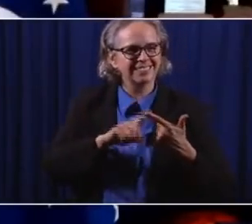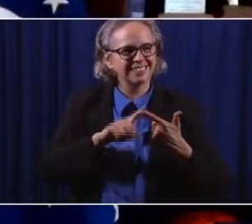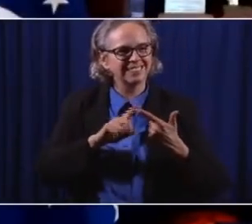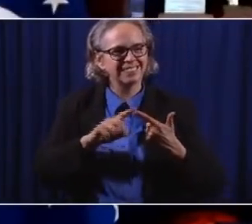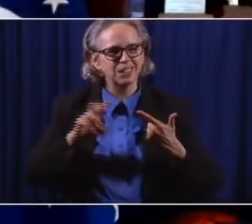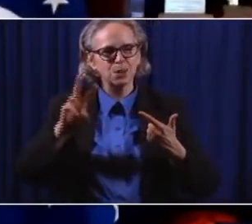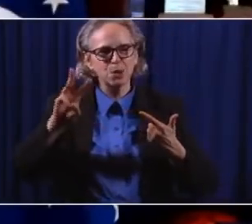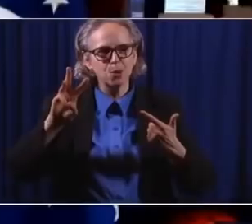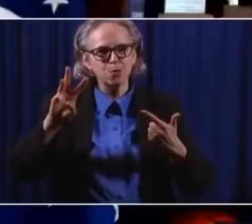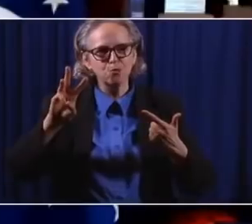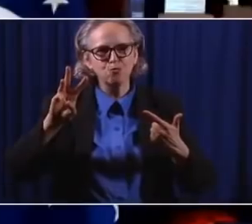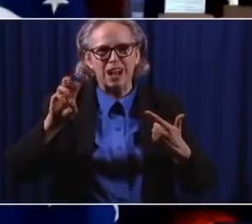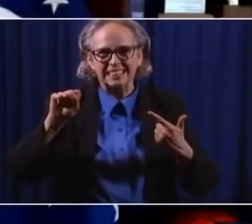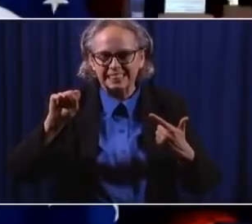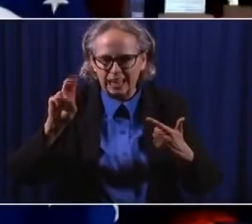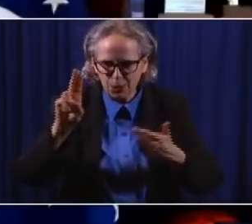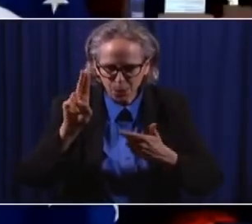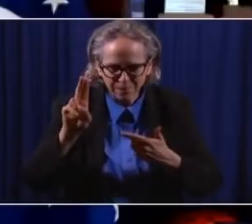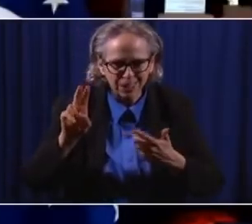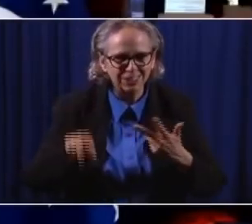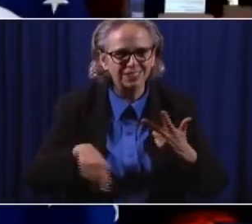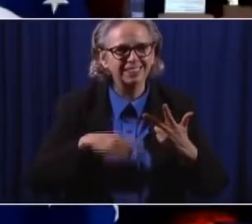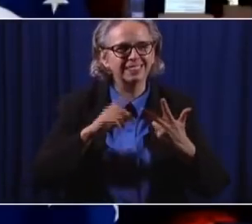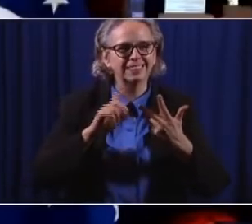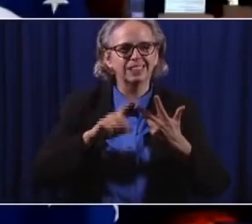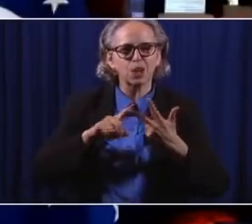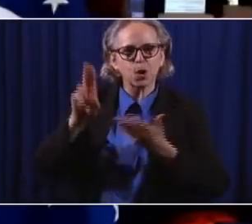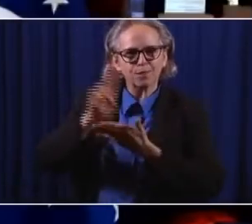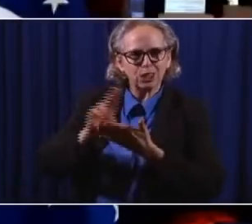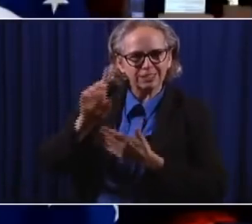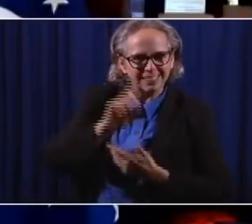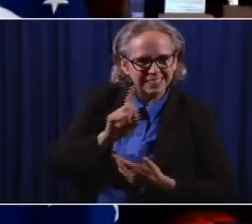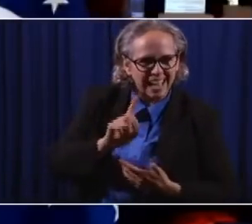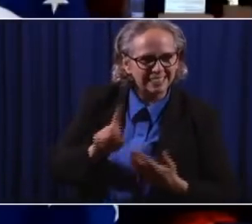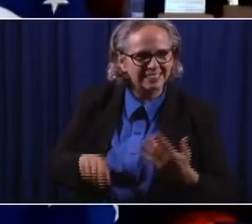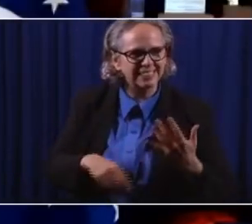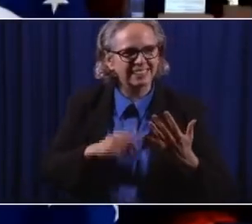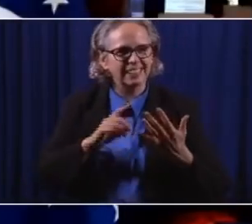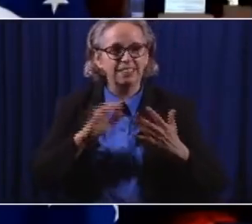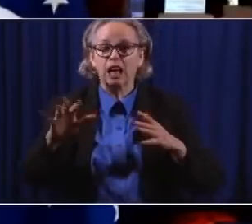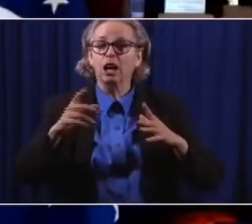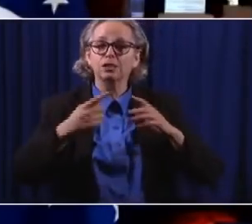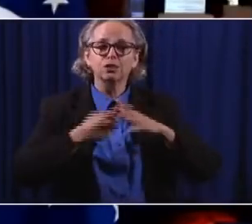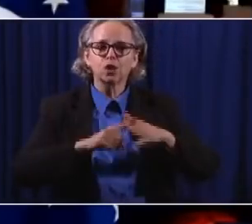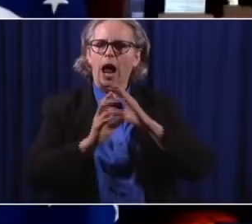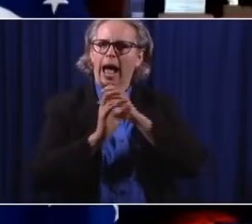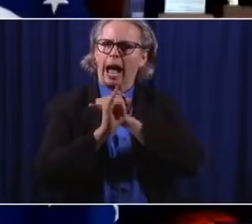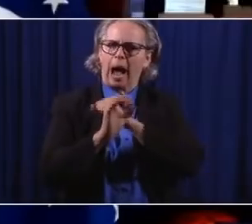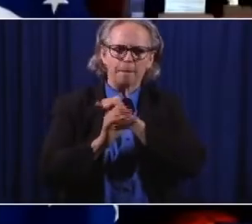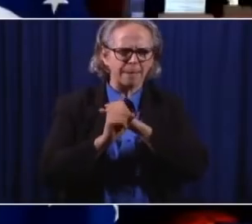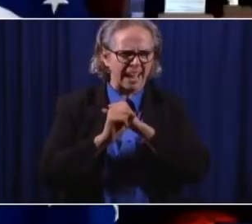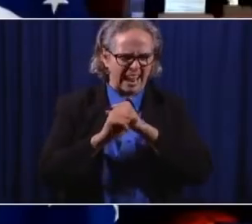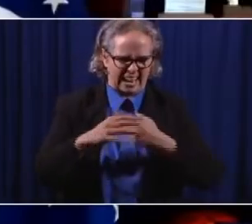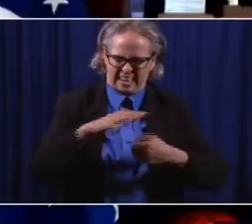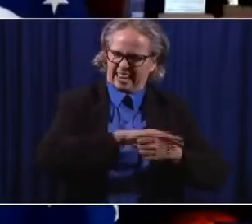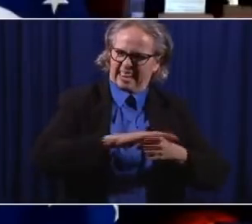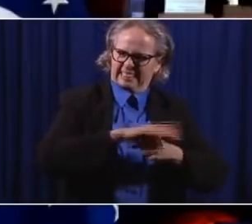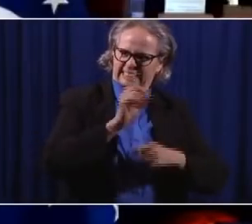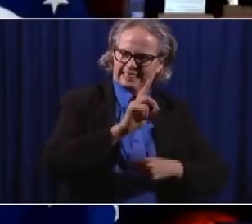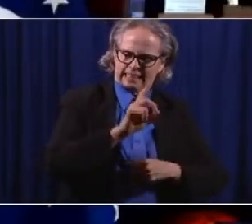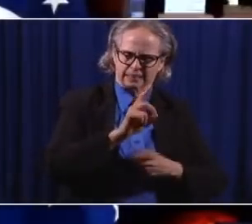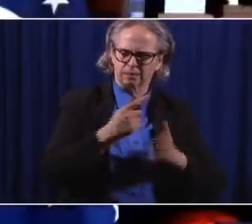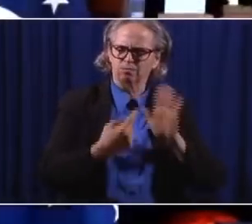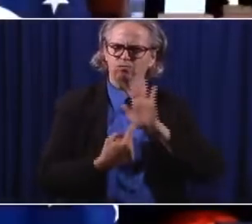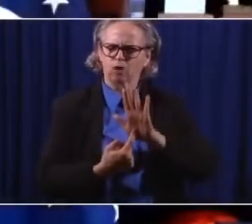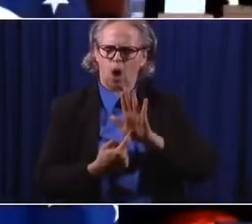State and Rudy Flyer from the University of Dayton. They started a campaign in the Dayton area to help highlight wearing